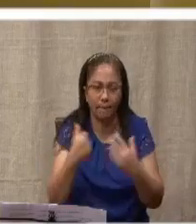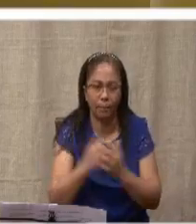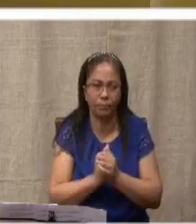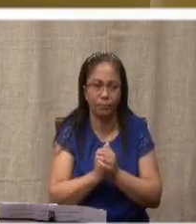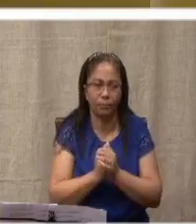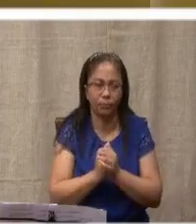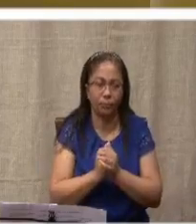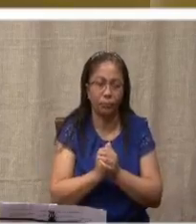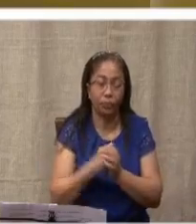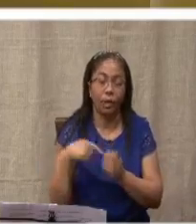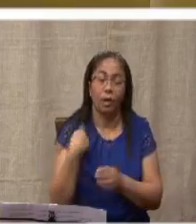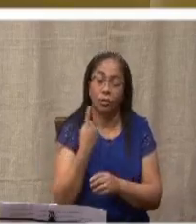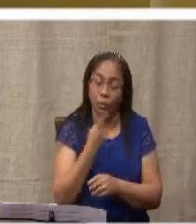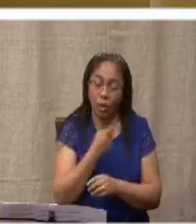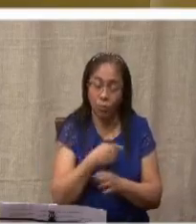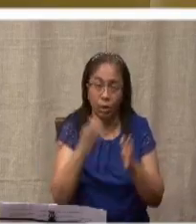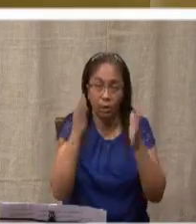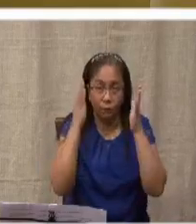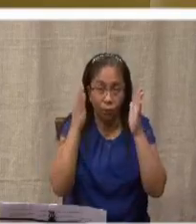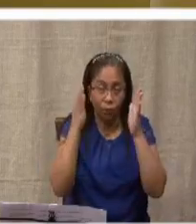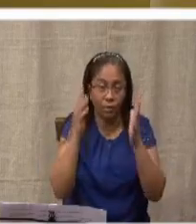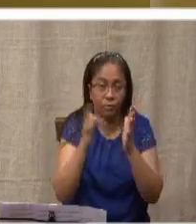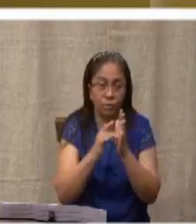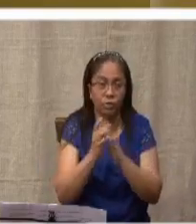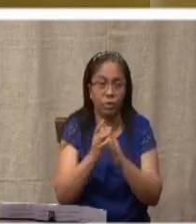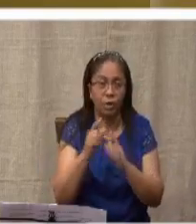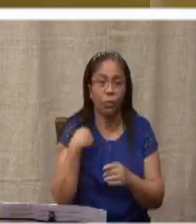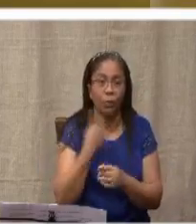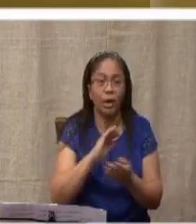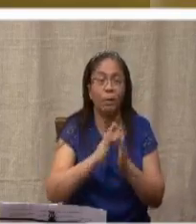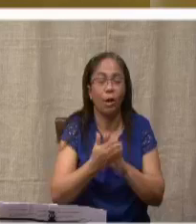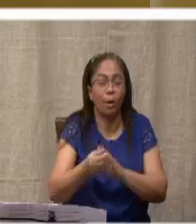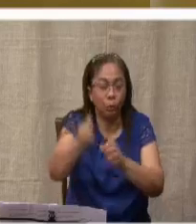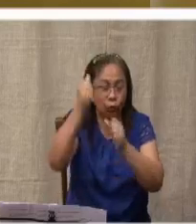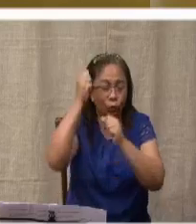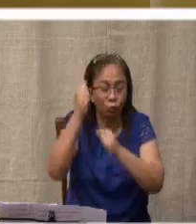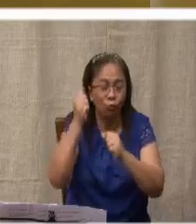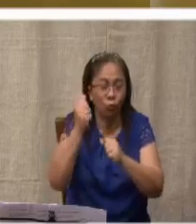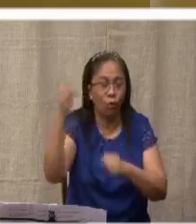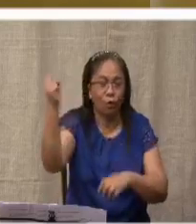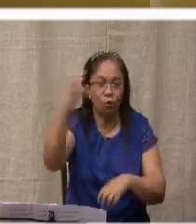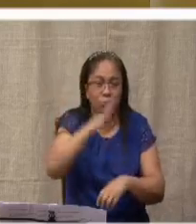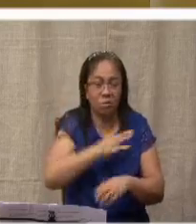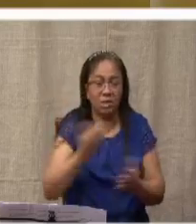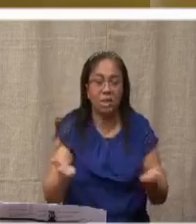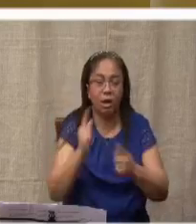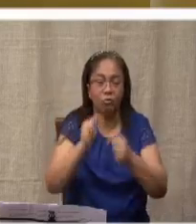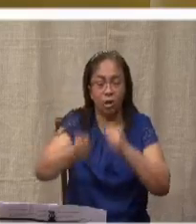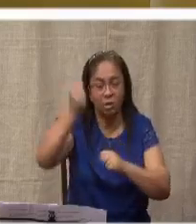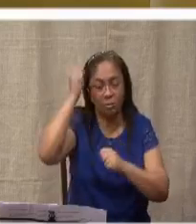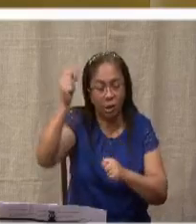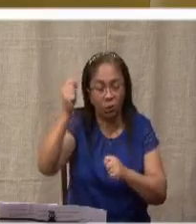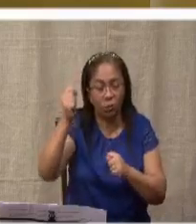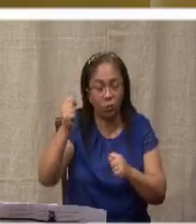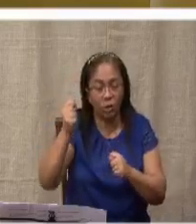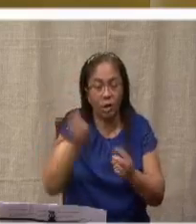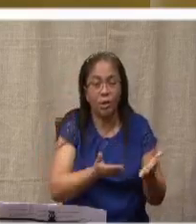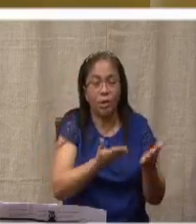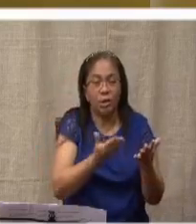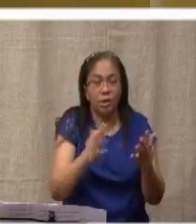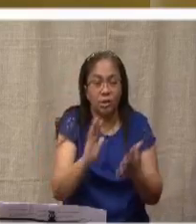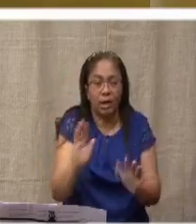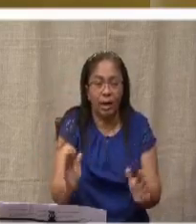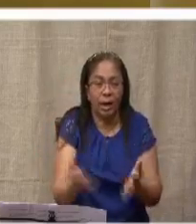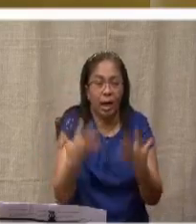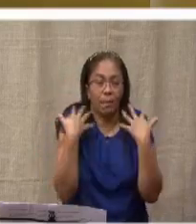and as we do that what we do is become a force of grace in this nation to bring healing to this